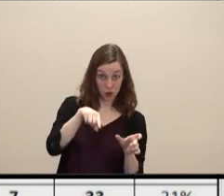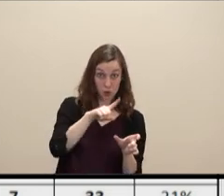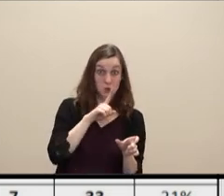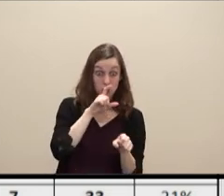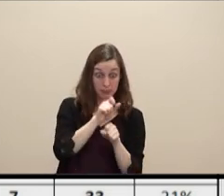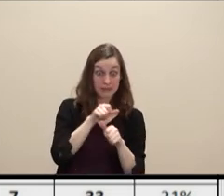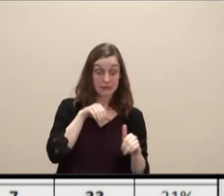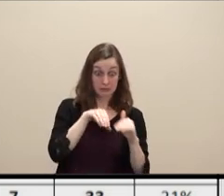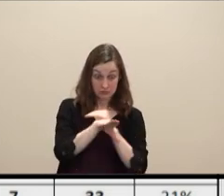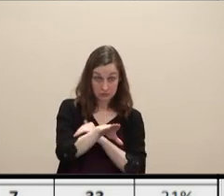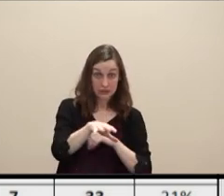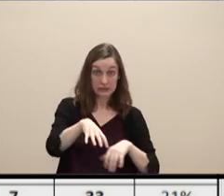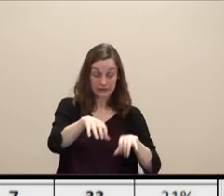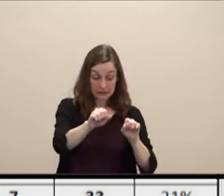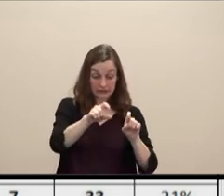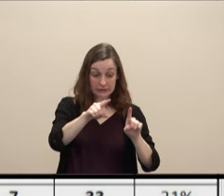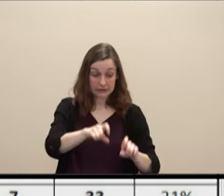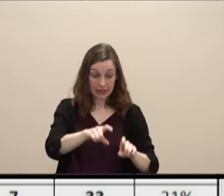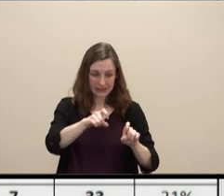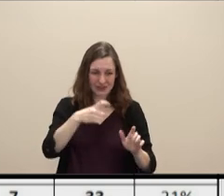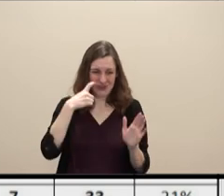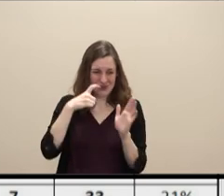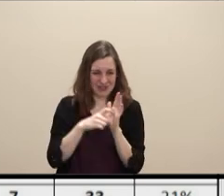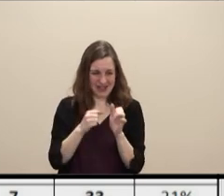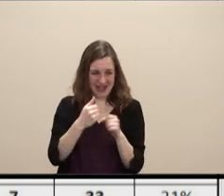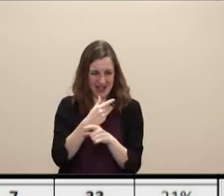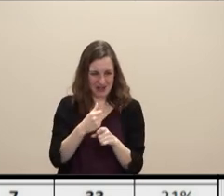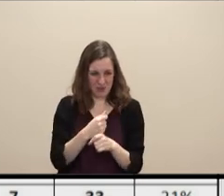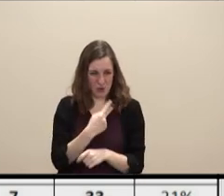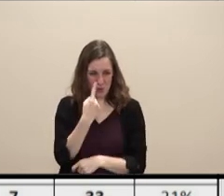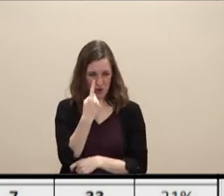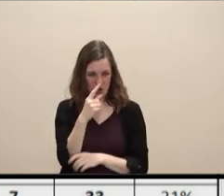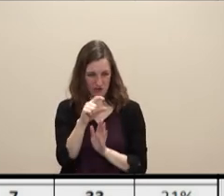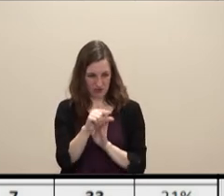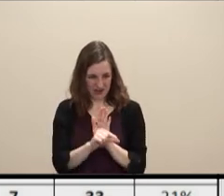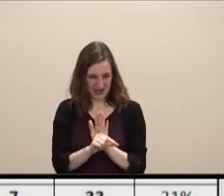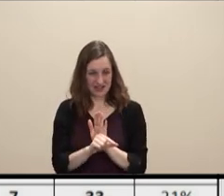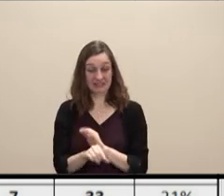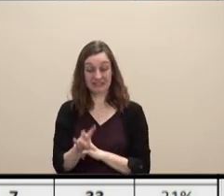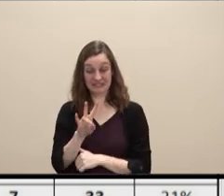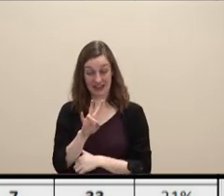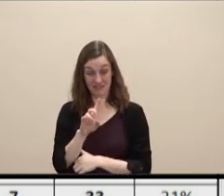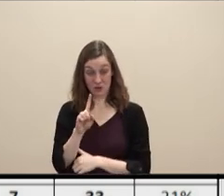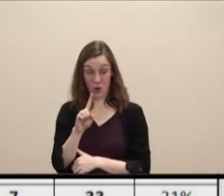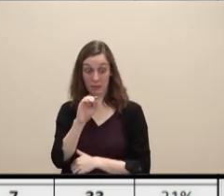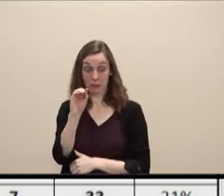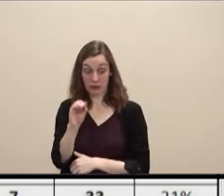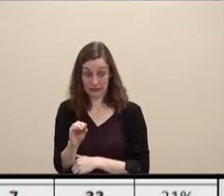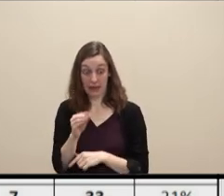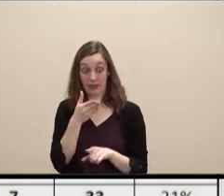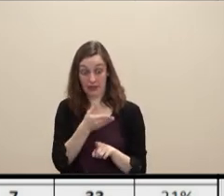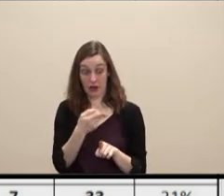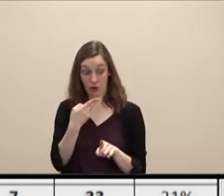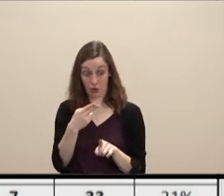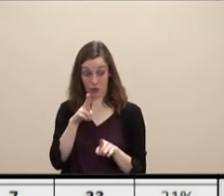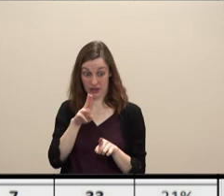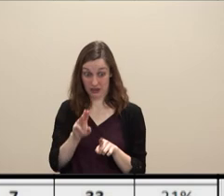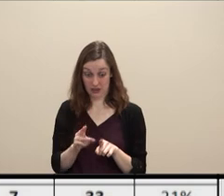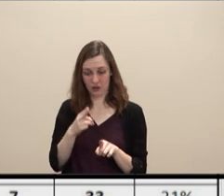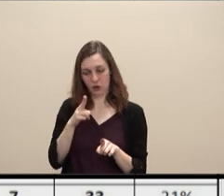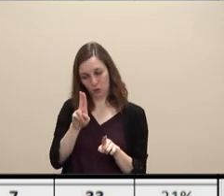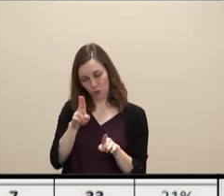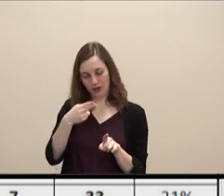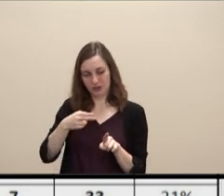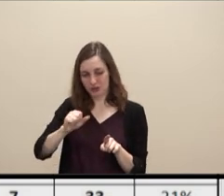it, you could see the Algebra 1 scores that 71% at university didn't pass, 75% at Waco High